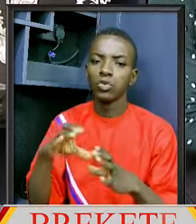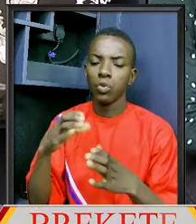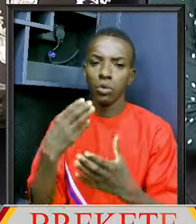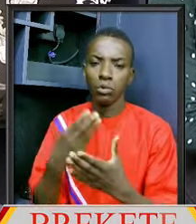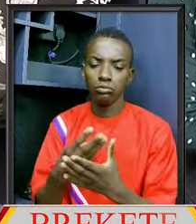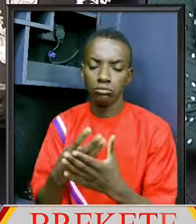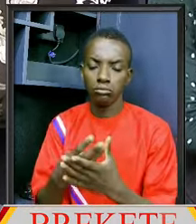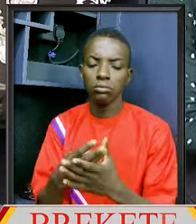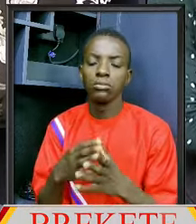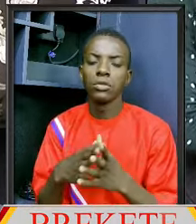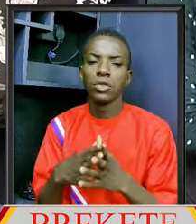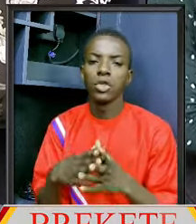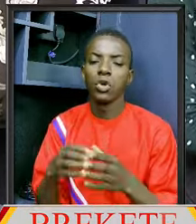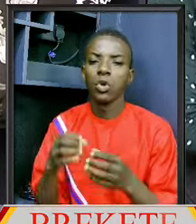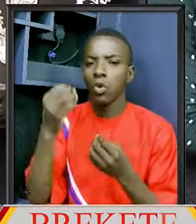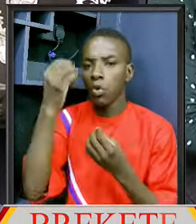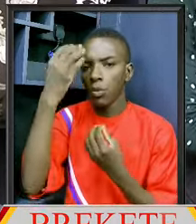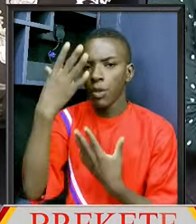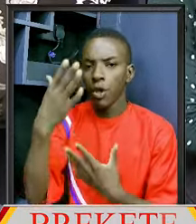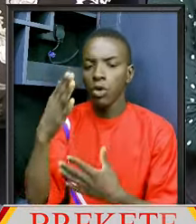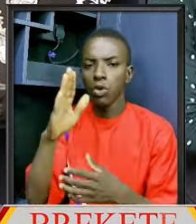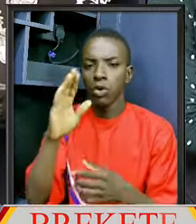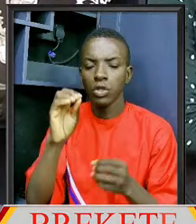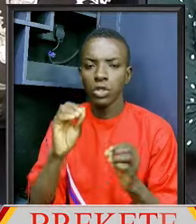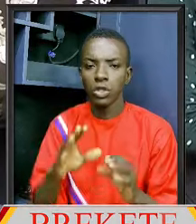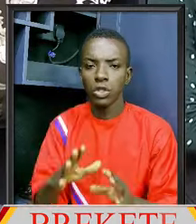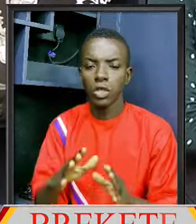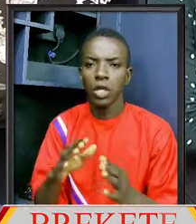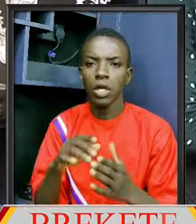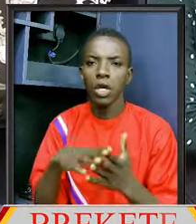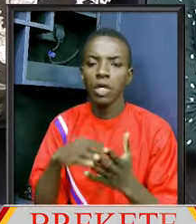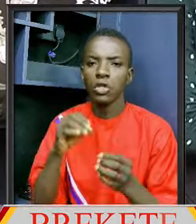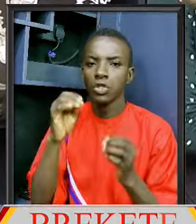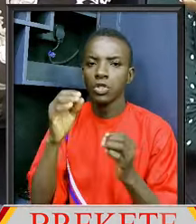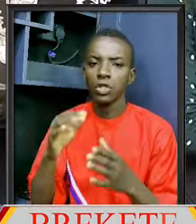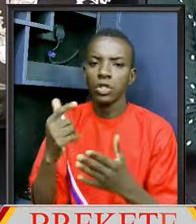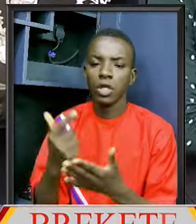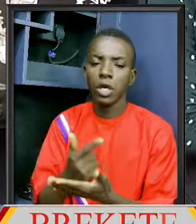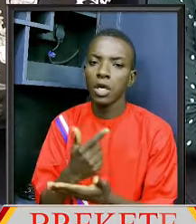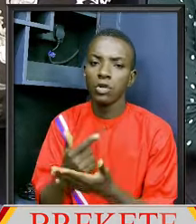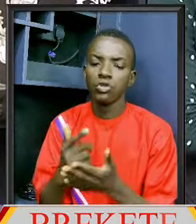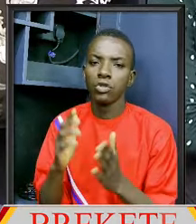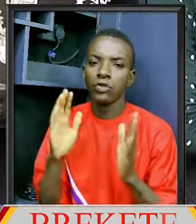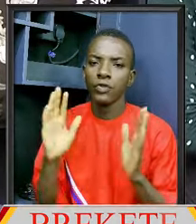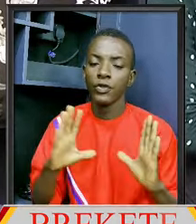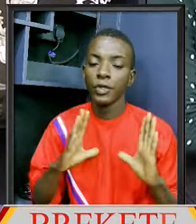doable. You obey your teachers, and your teachers will graduate you.